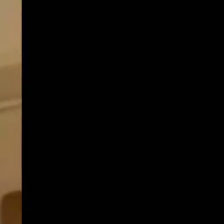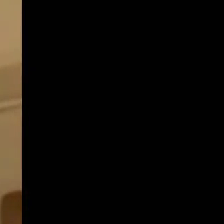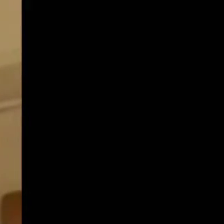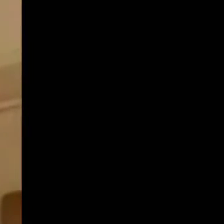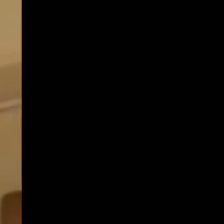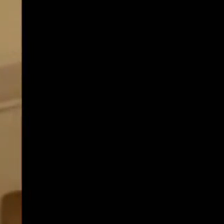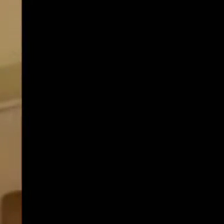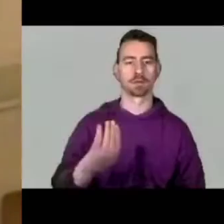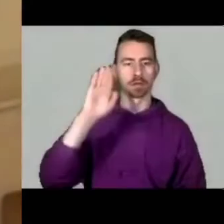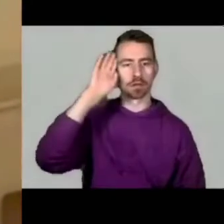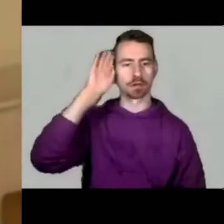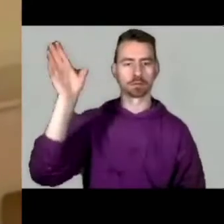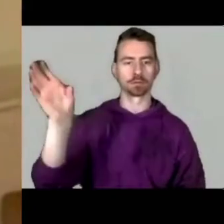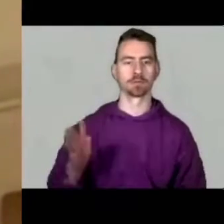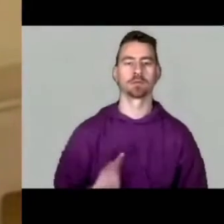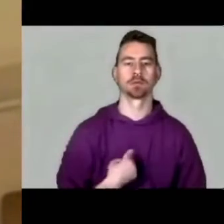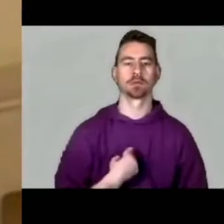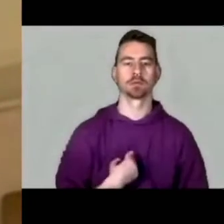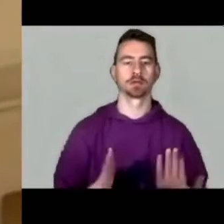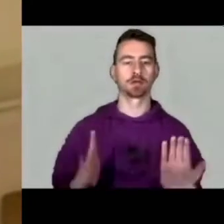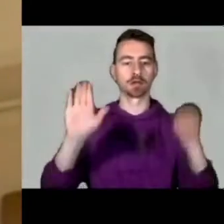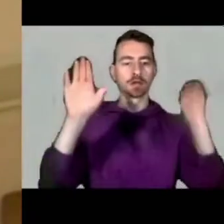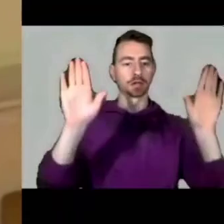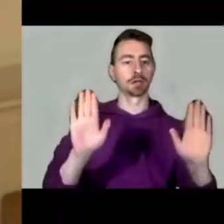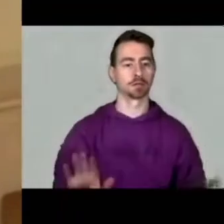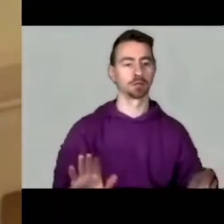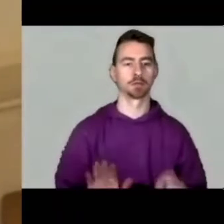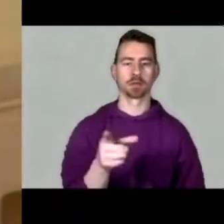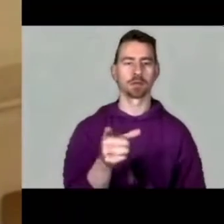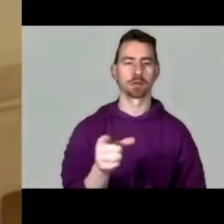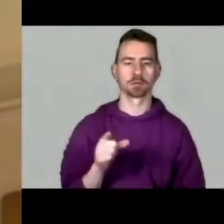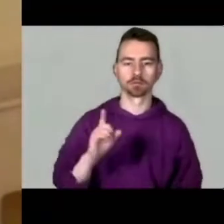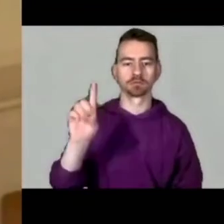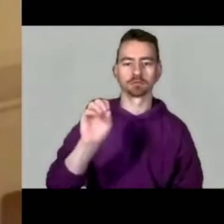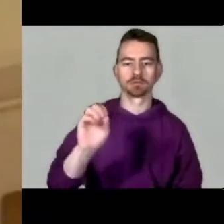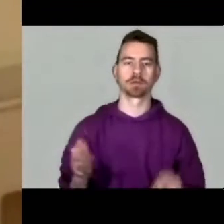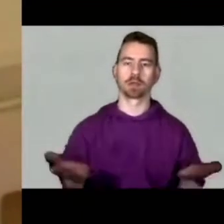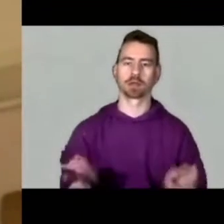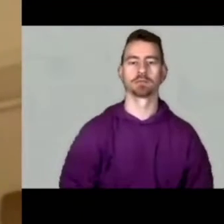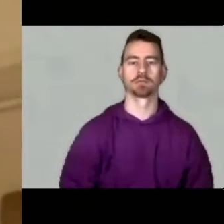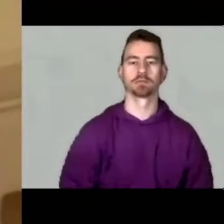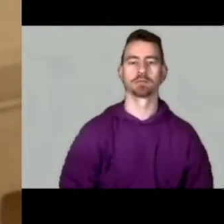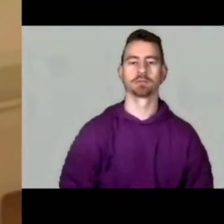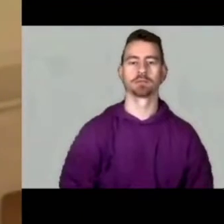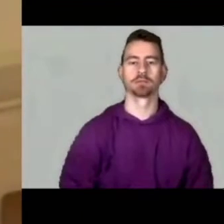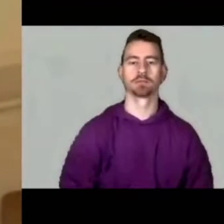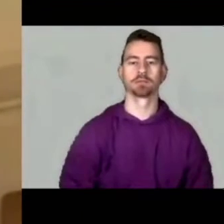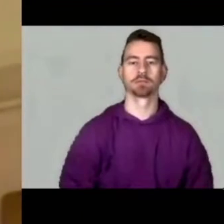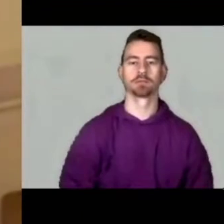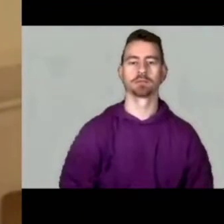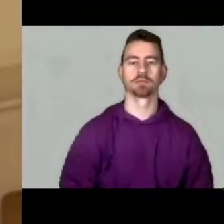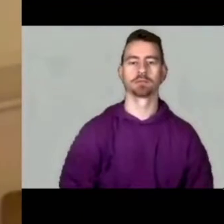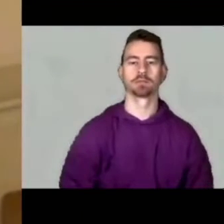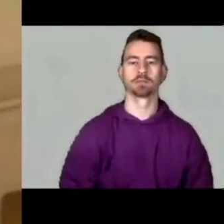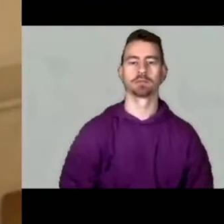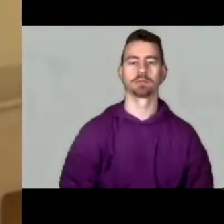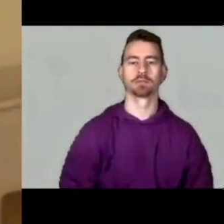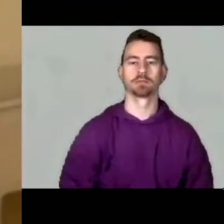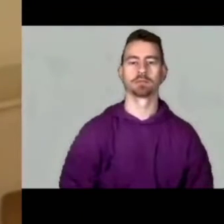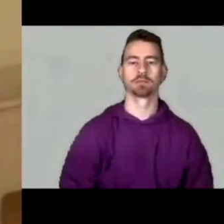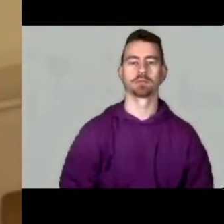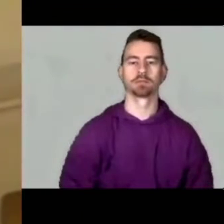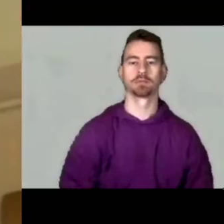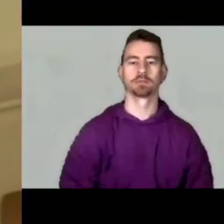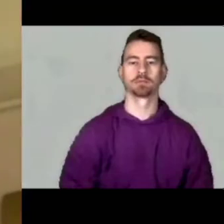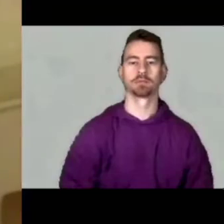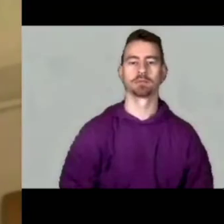maybe, into a deep fake avatar of someone actually signing that. And this conversation goes back and forth,